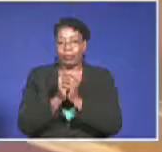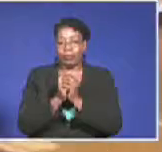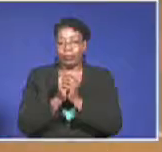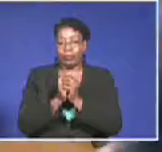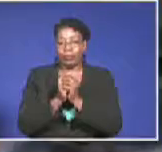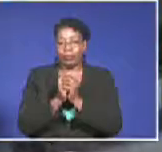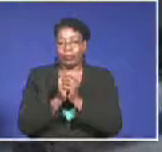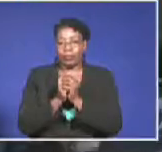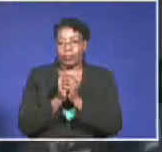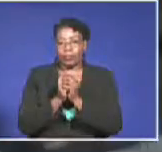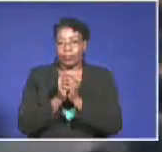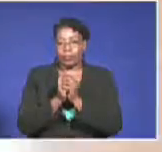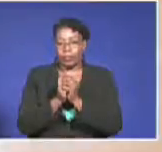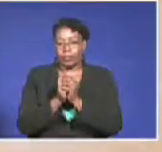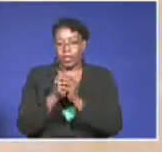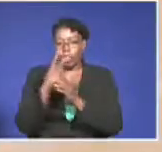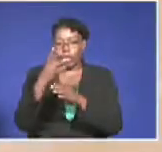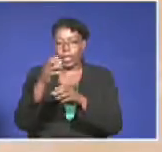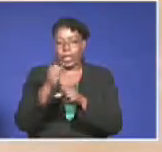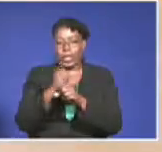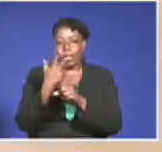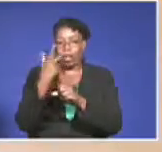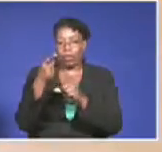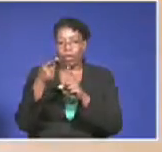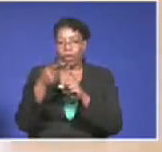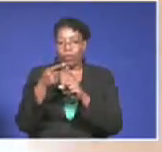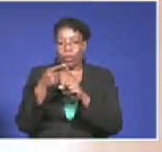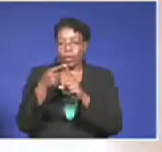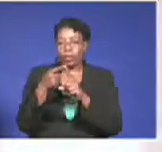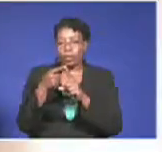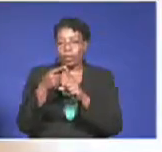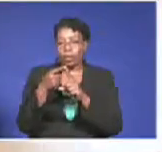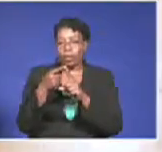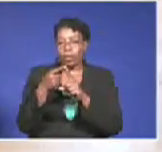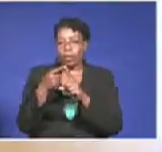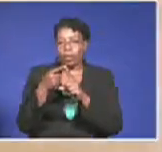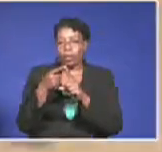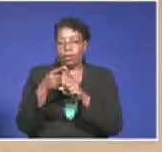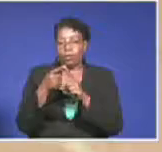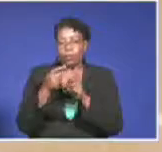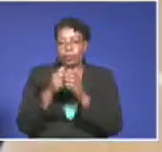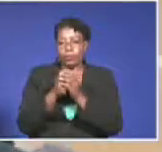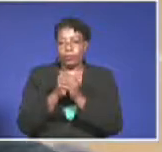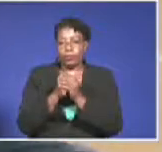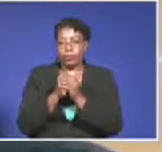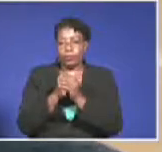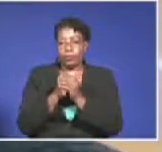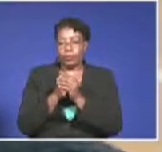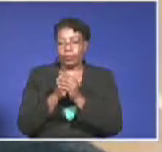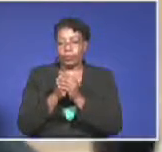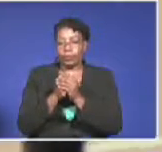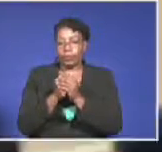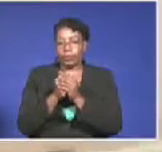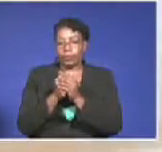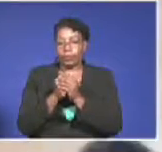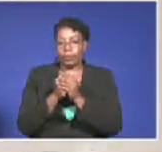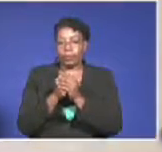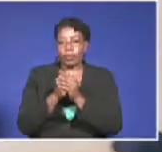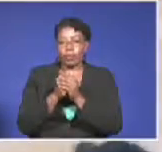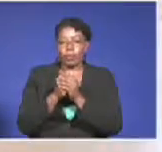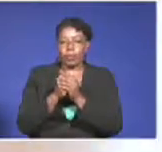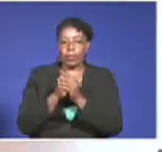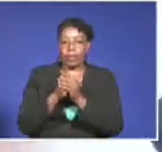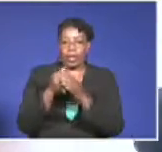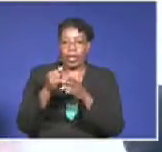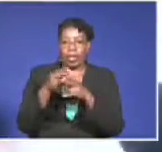back. Looking to convert a 3-point play. Passes to the perimeter. Back to Ethan. Now back to Joshua Dames. He fumbles the basketball. Shot clock winding down.